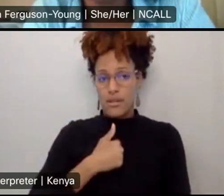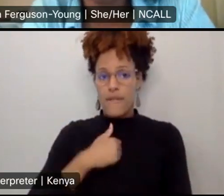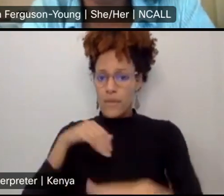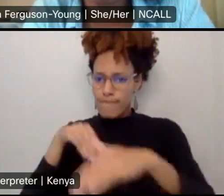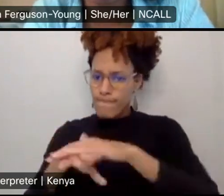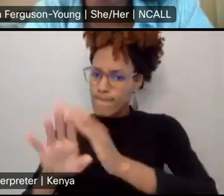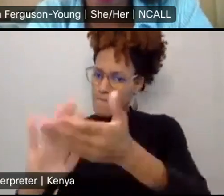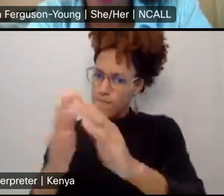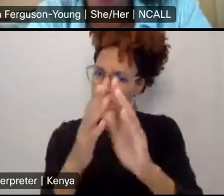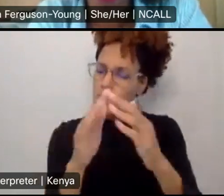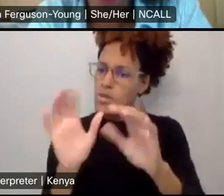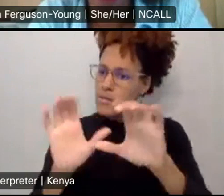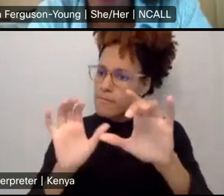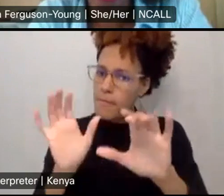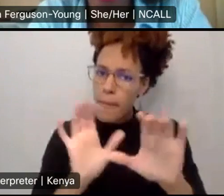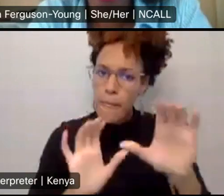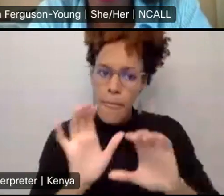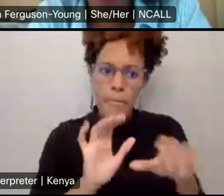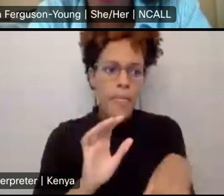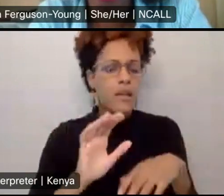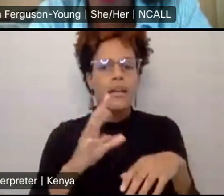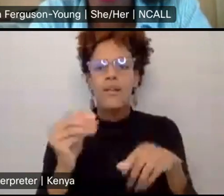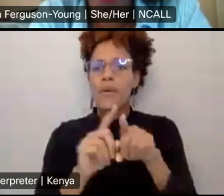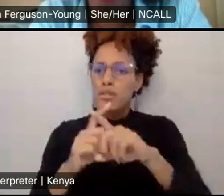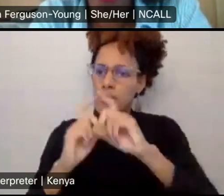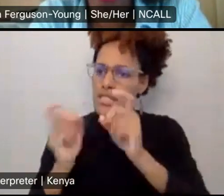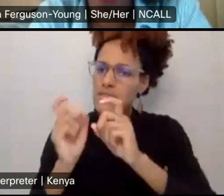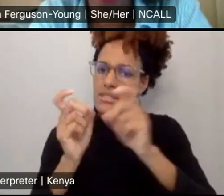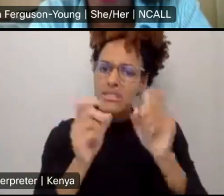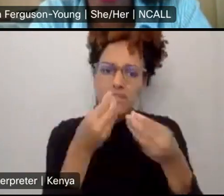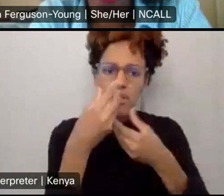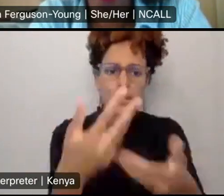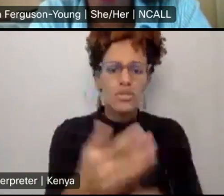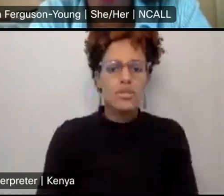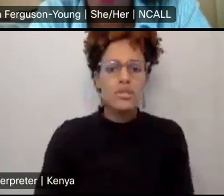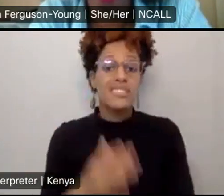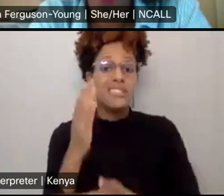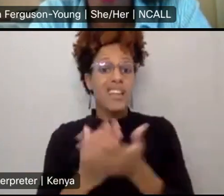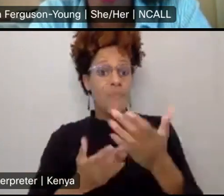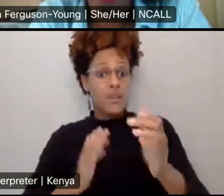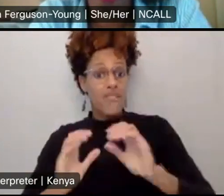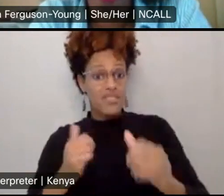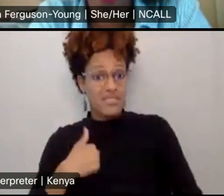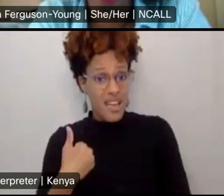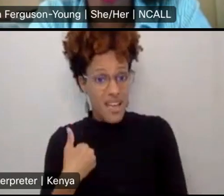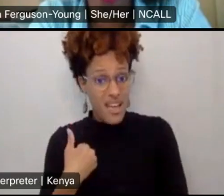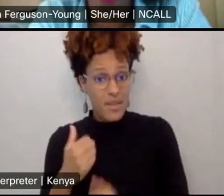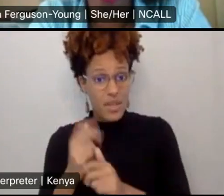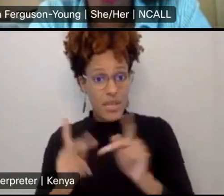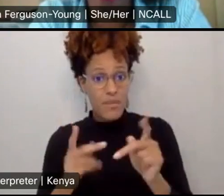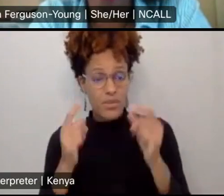the community and giving out information. And some of the conversations I had were